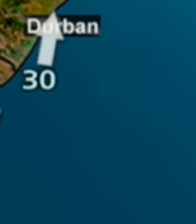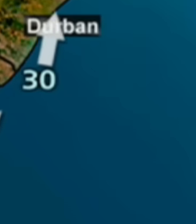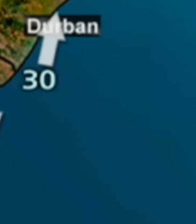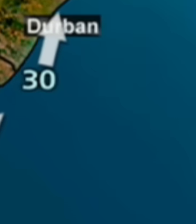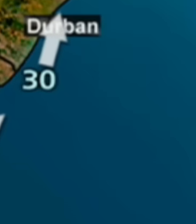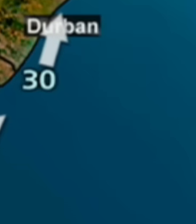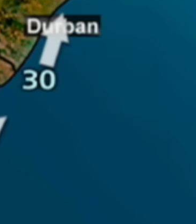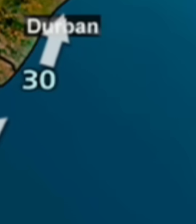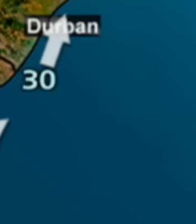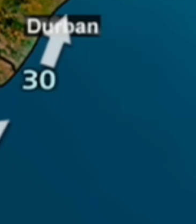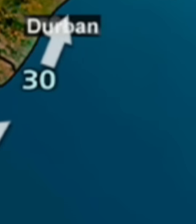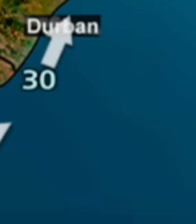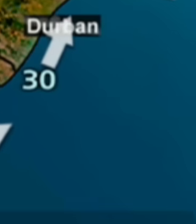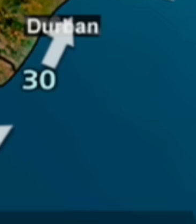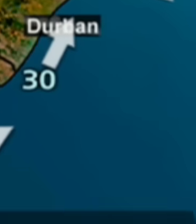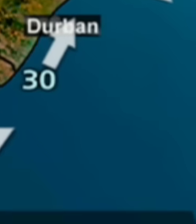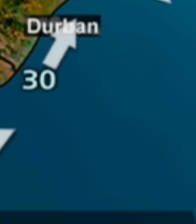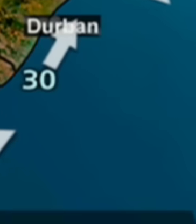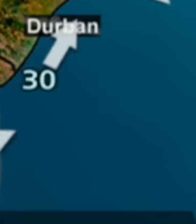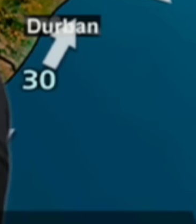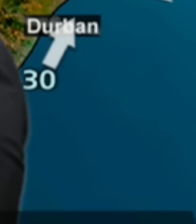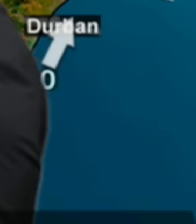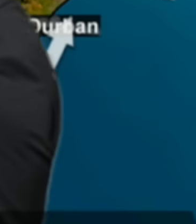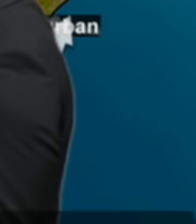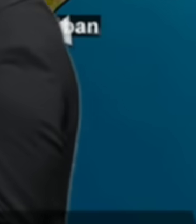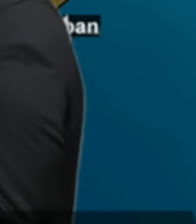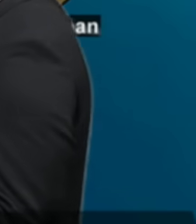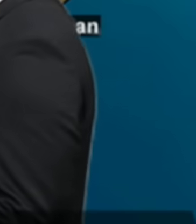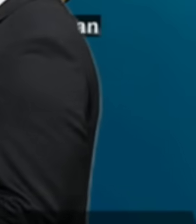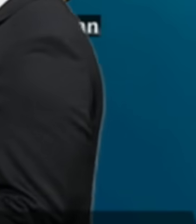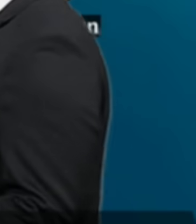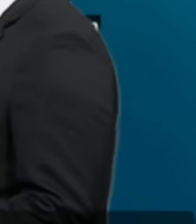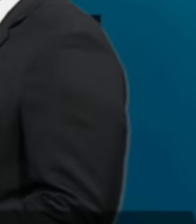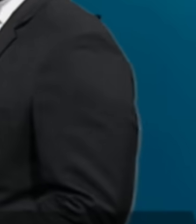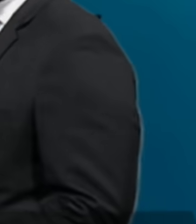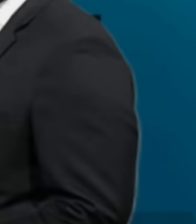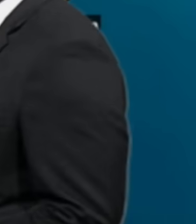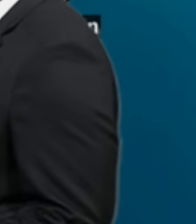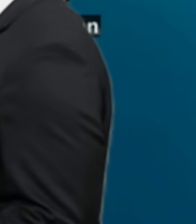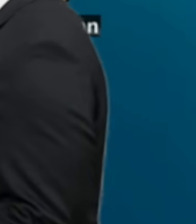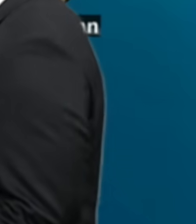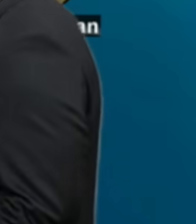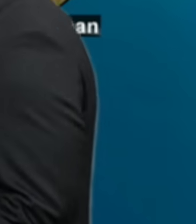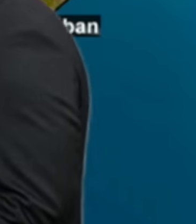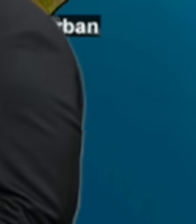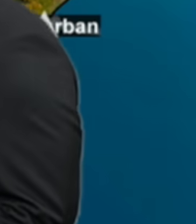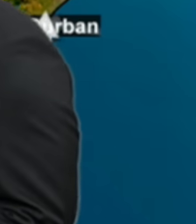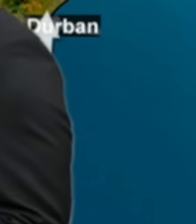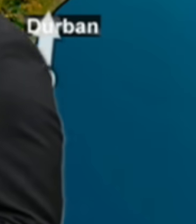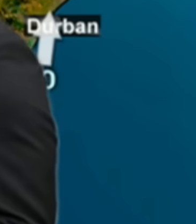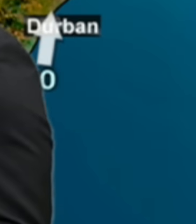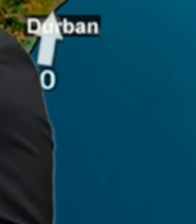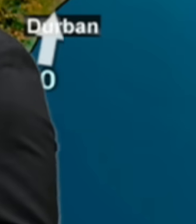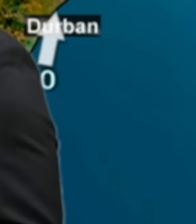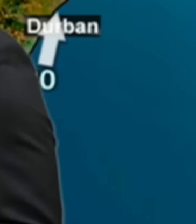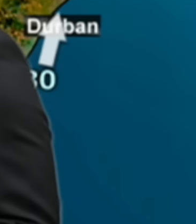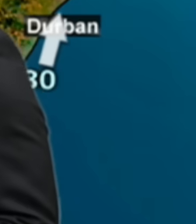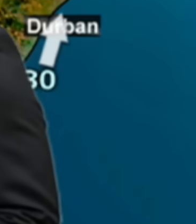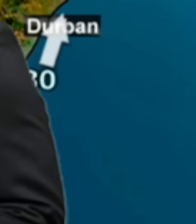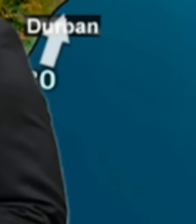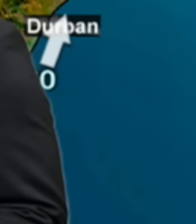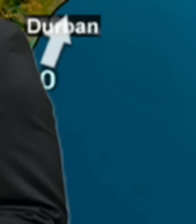ke le wa ba dume tsa bila fela se ka jeno ha o shebile o le bana ha o pula tse biletse ntle fela o shebile hona ka re tlabega o thosa jalo tla fela hona ka o ka